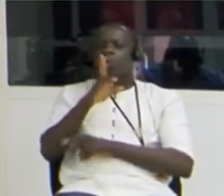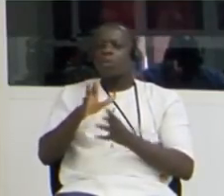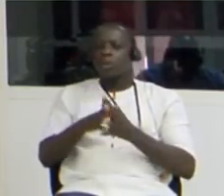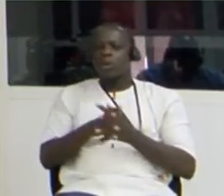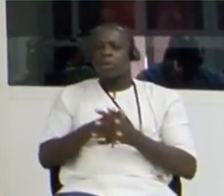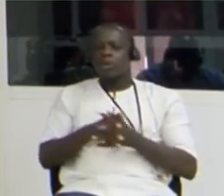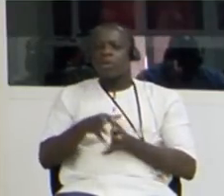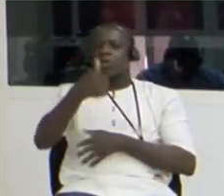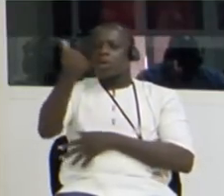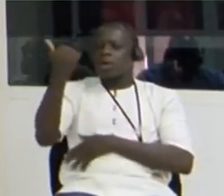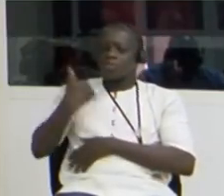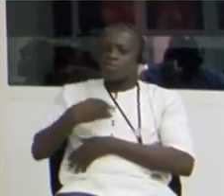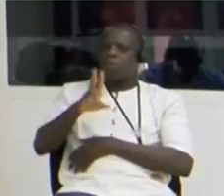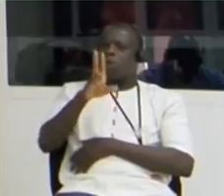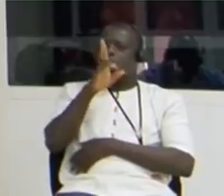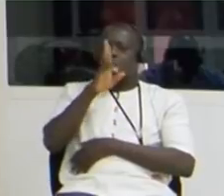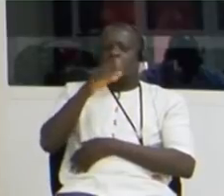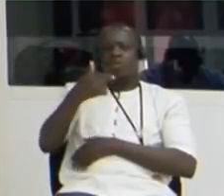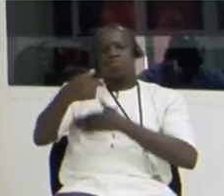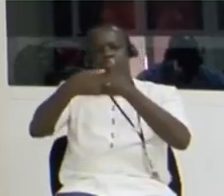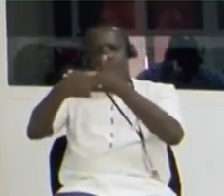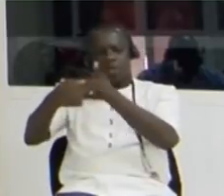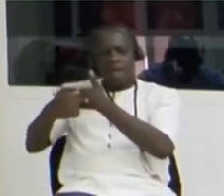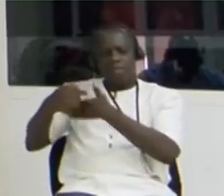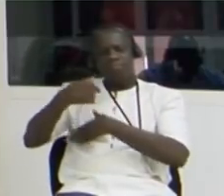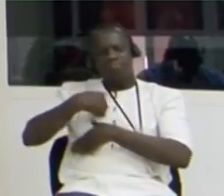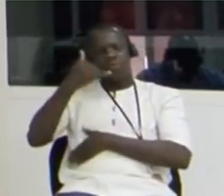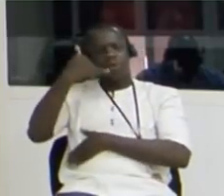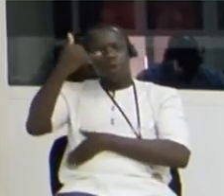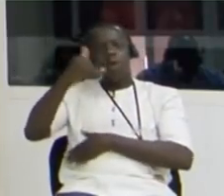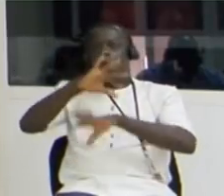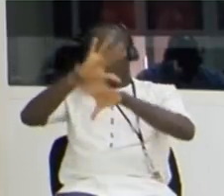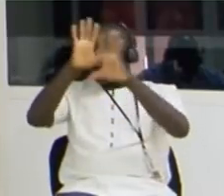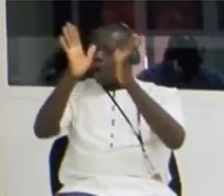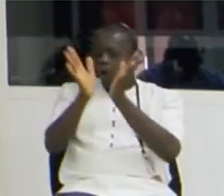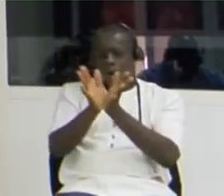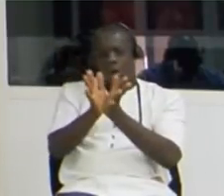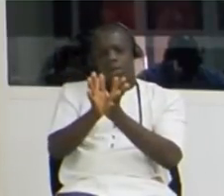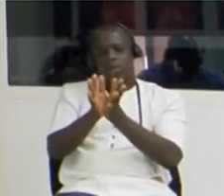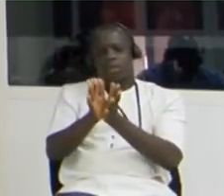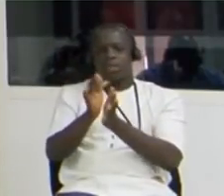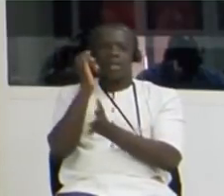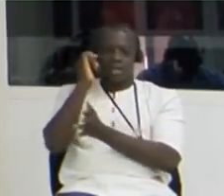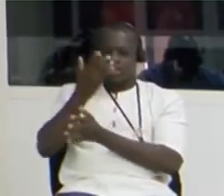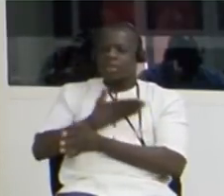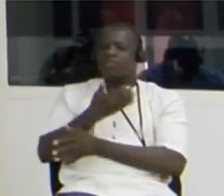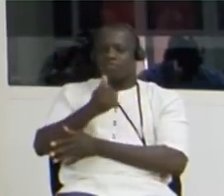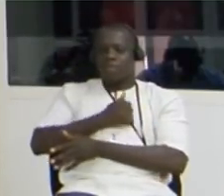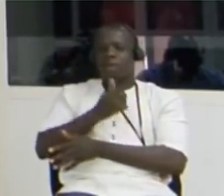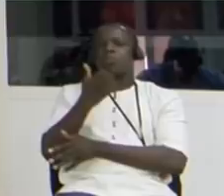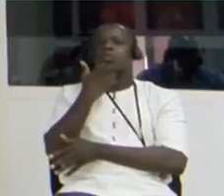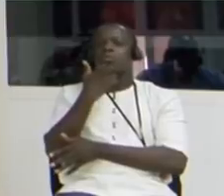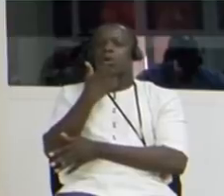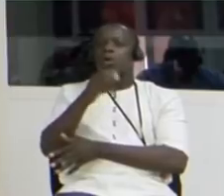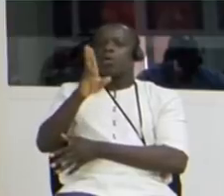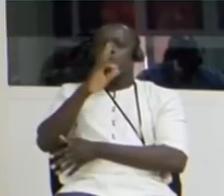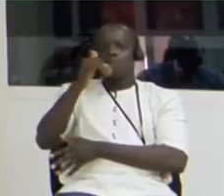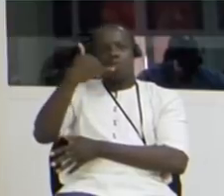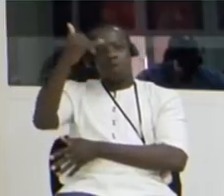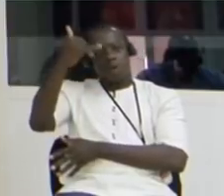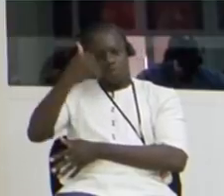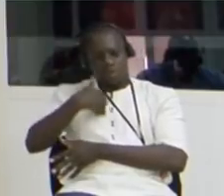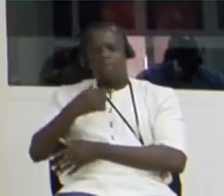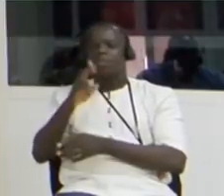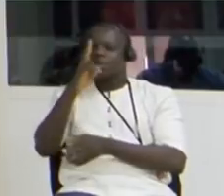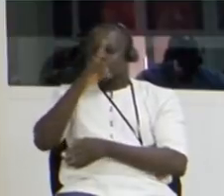will contact me, because all of them have my numbers. Those who contact me normally, what I normally do is I try to counsel